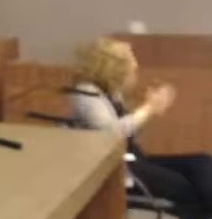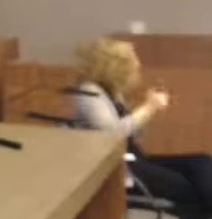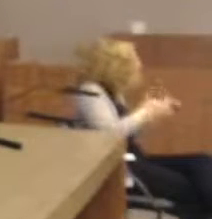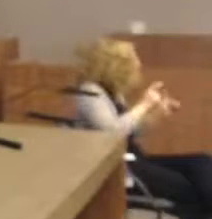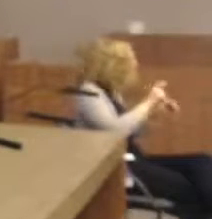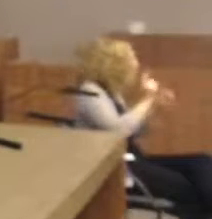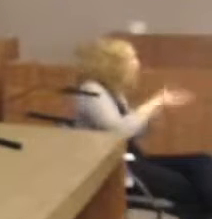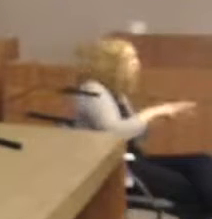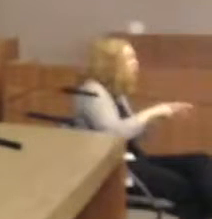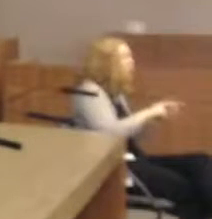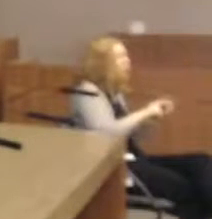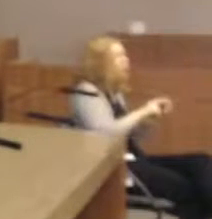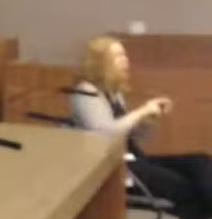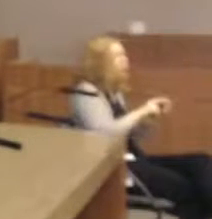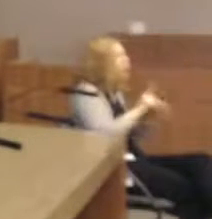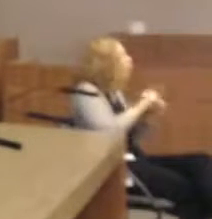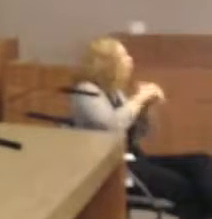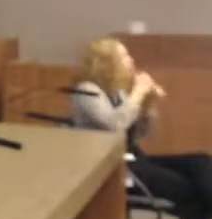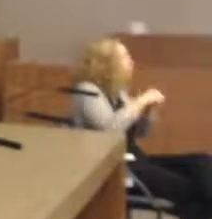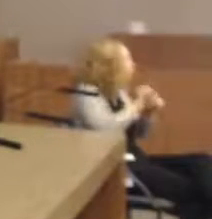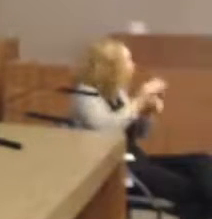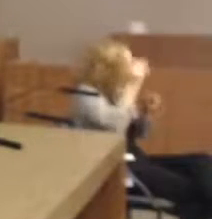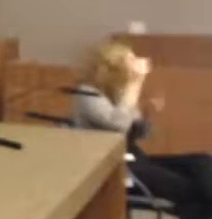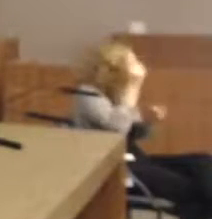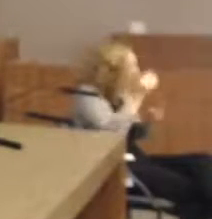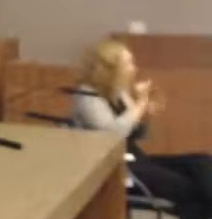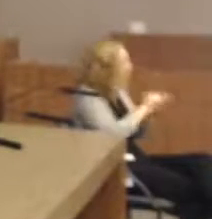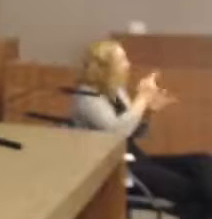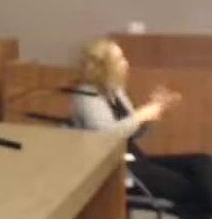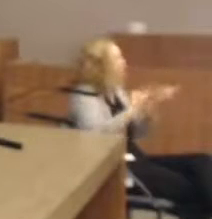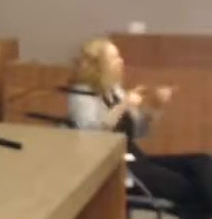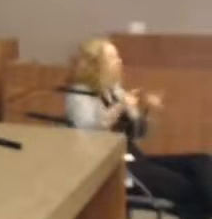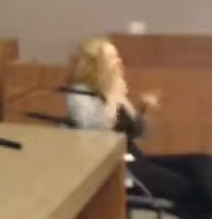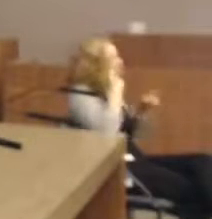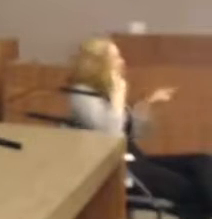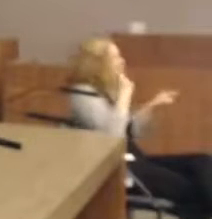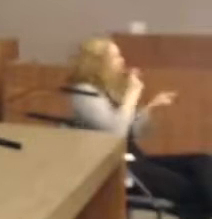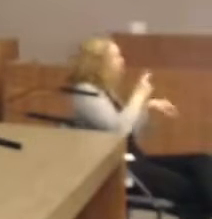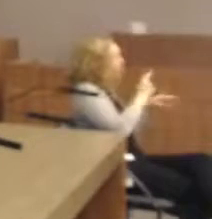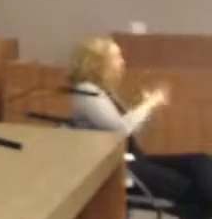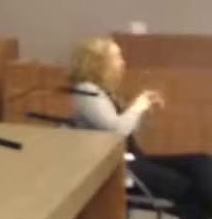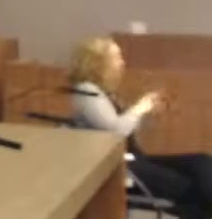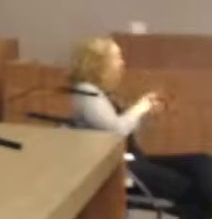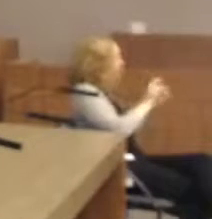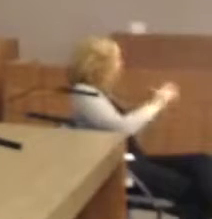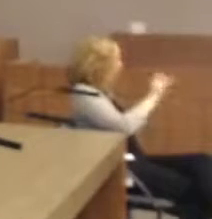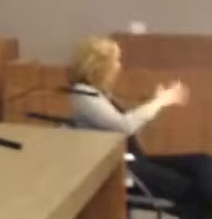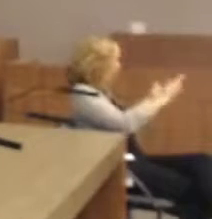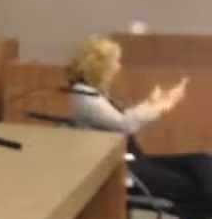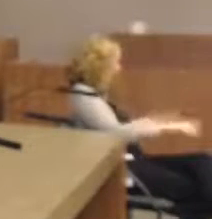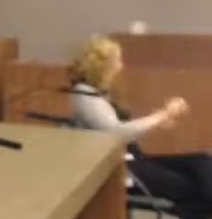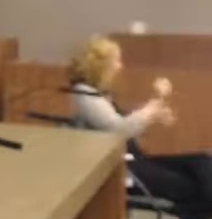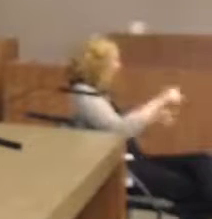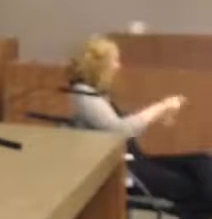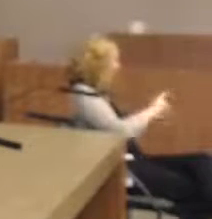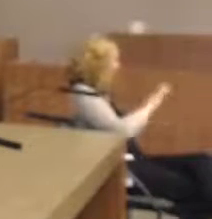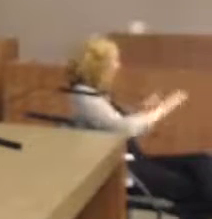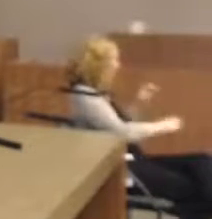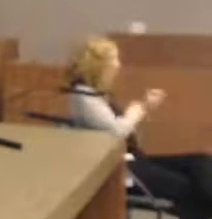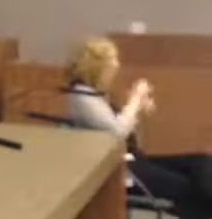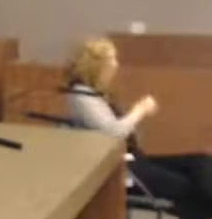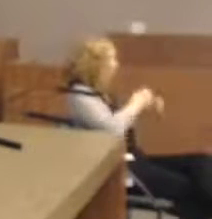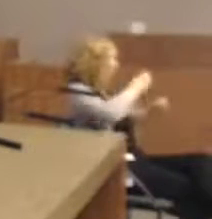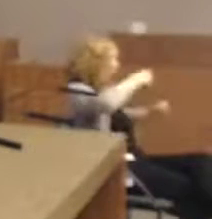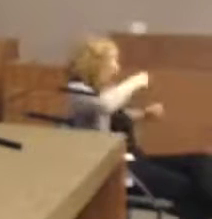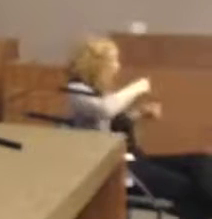have to go to? Because you don't remember that information. That's what's happening for our victims. Even though the trauma is over, they're emotionally